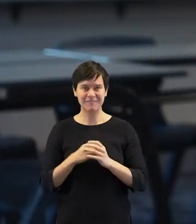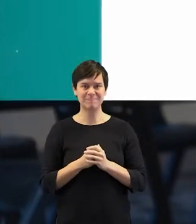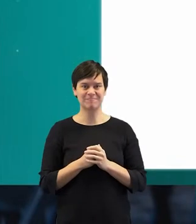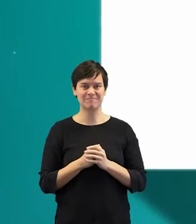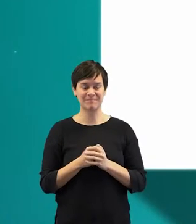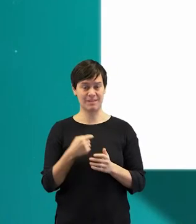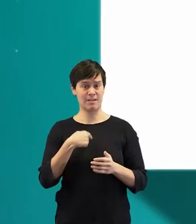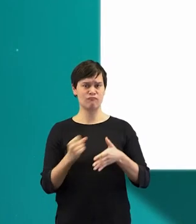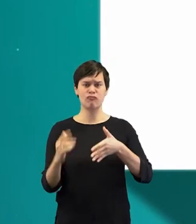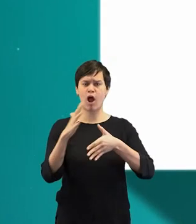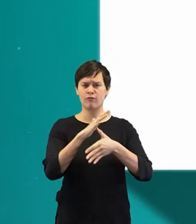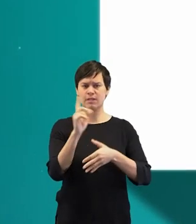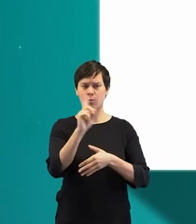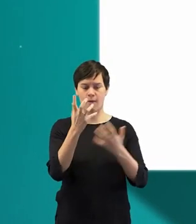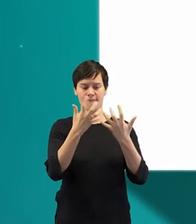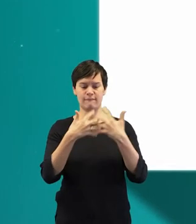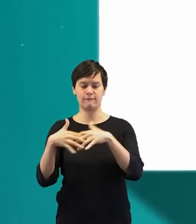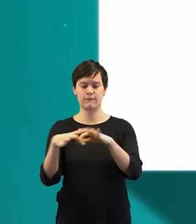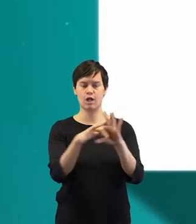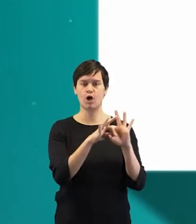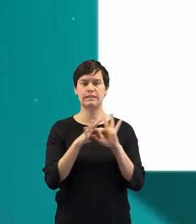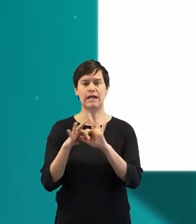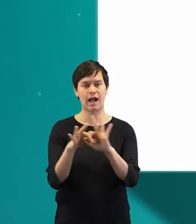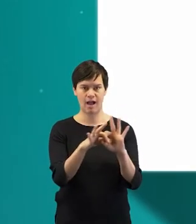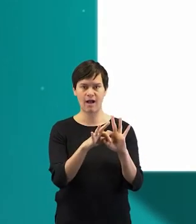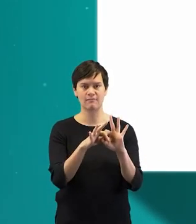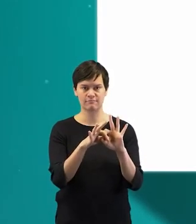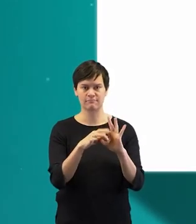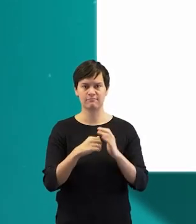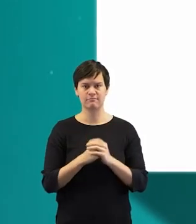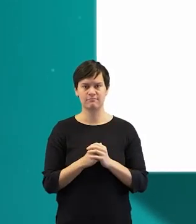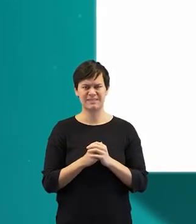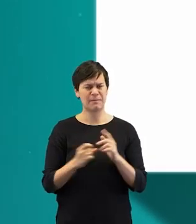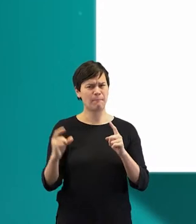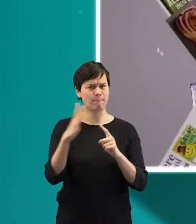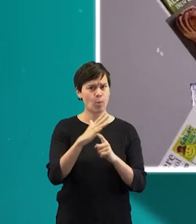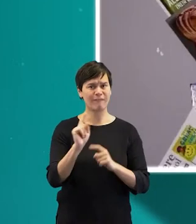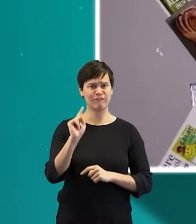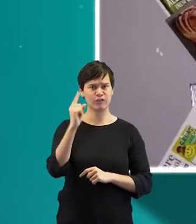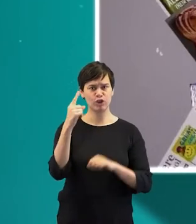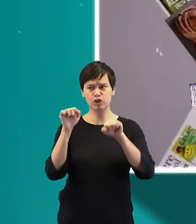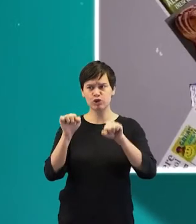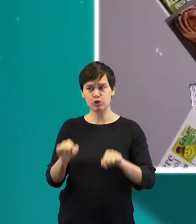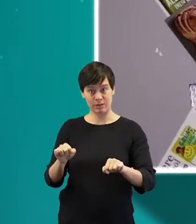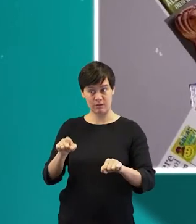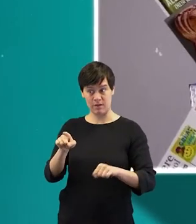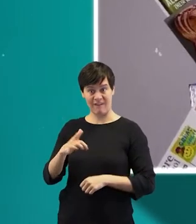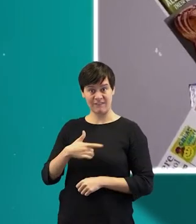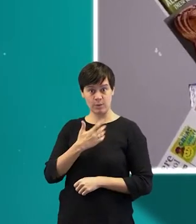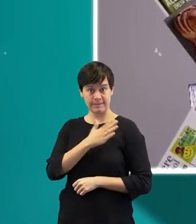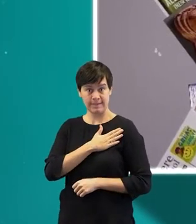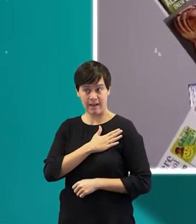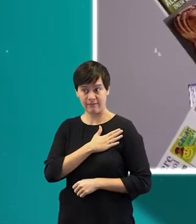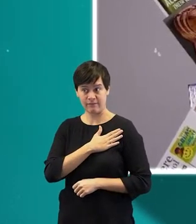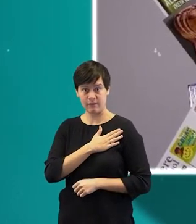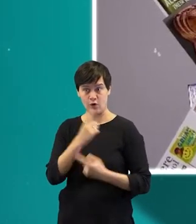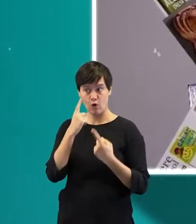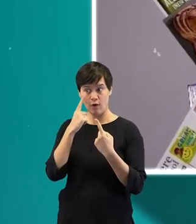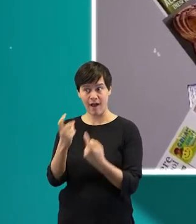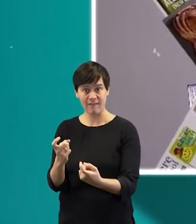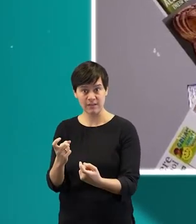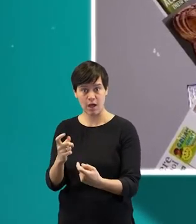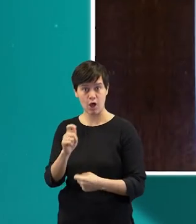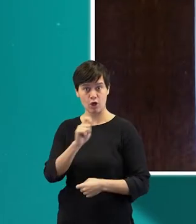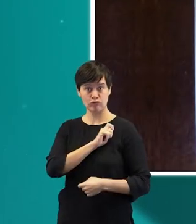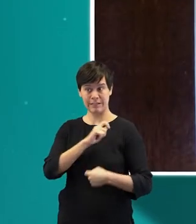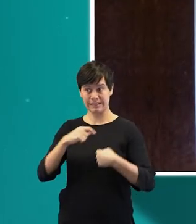is whanaungitanga, teaching through relationships. I think it's so important that students feel safe and cared for, and trust me, know